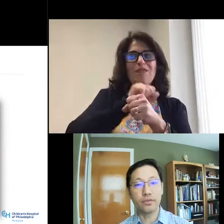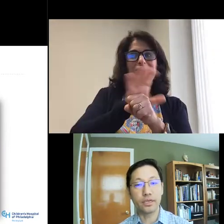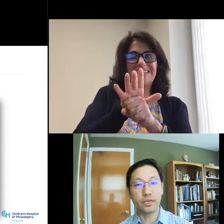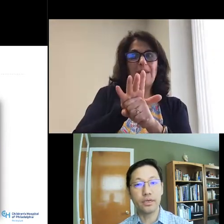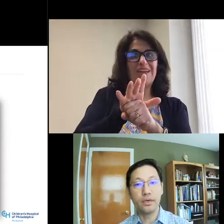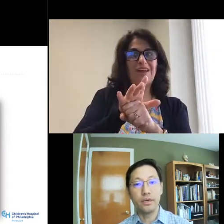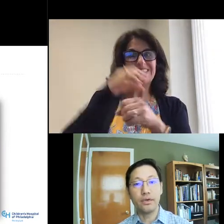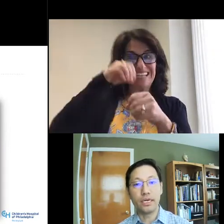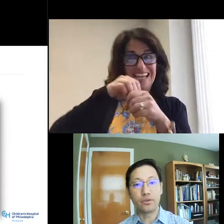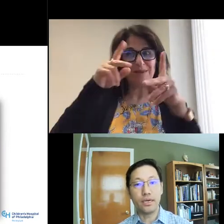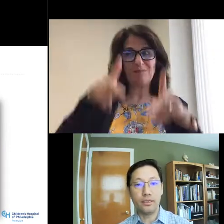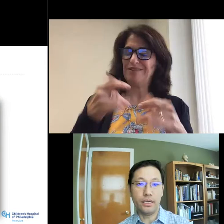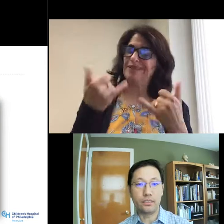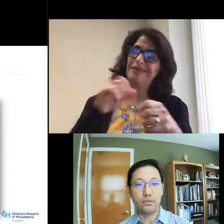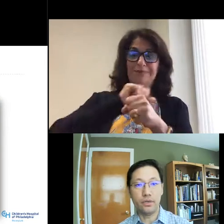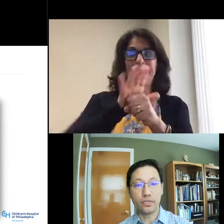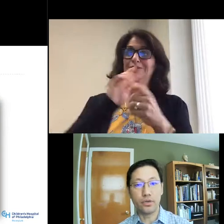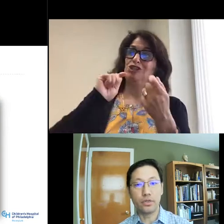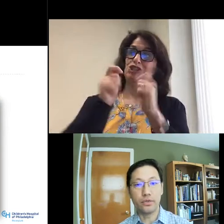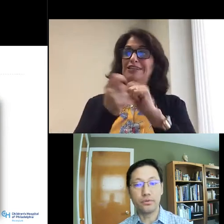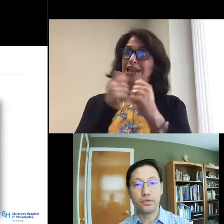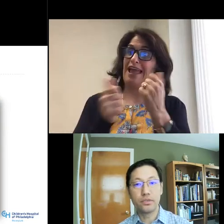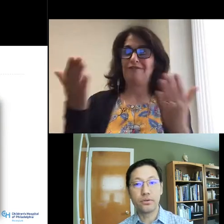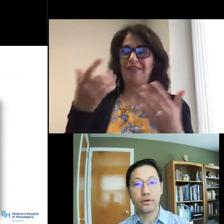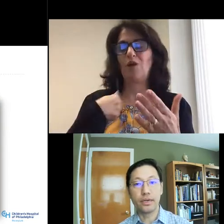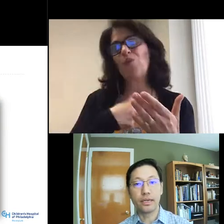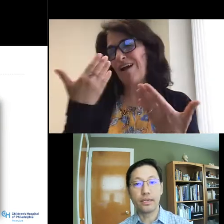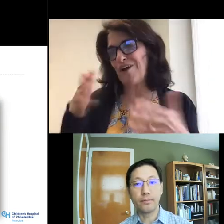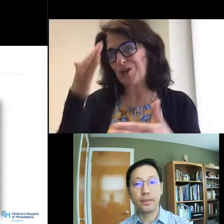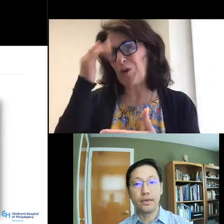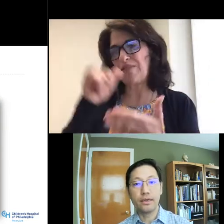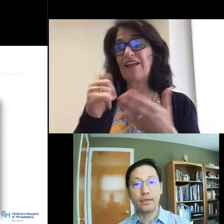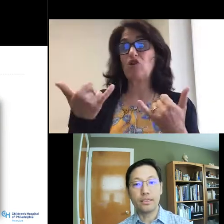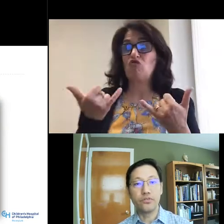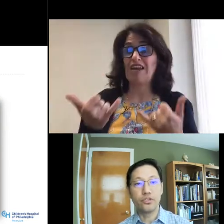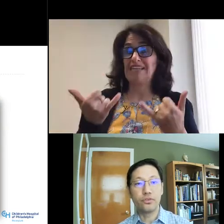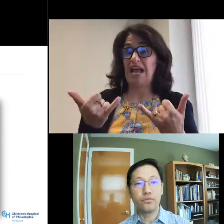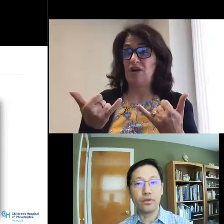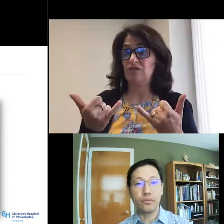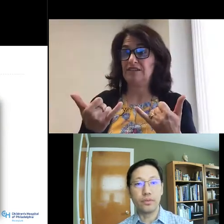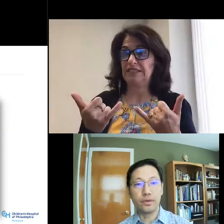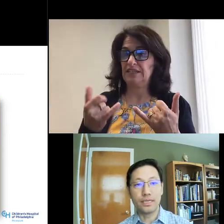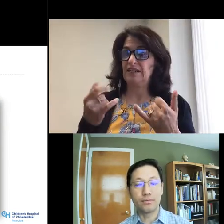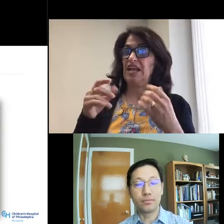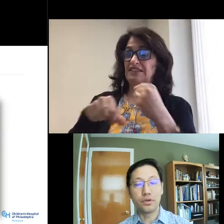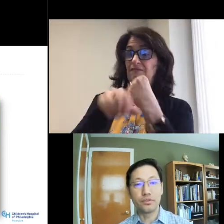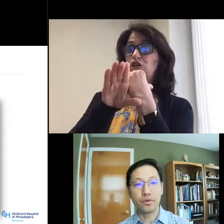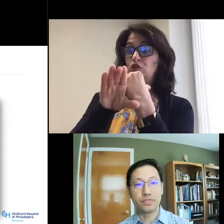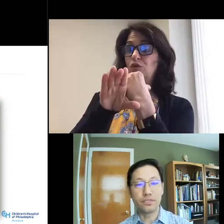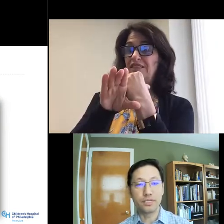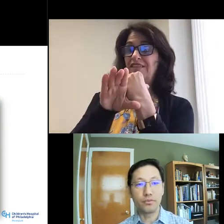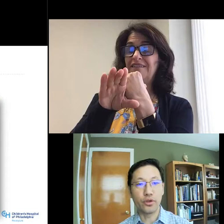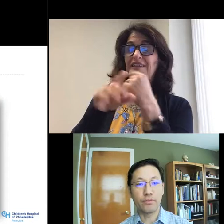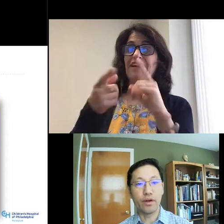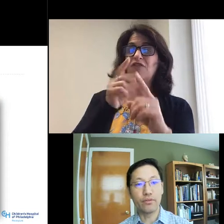changed everything, as well as we all know. So currently, it's virtual that goes from